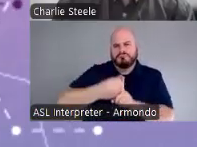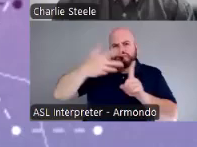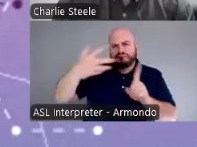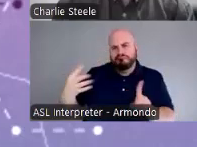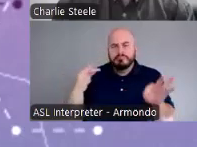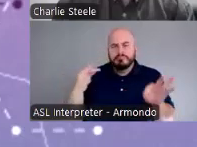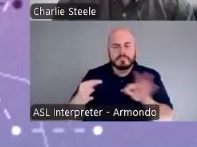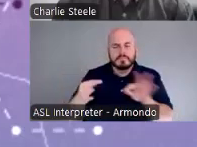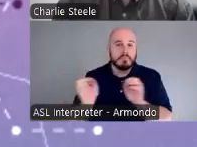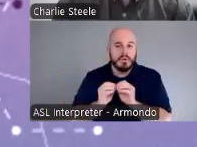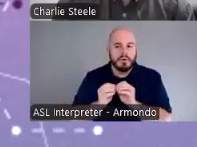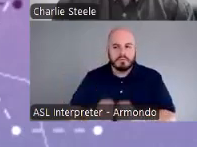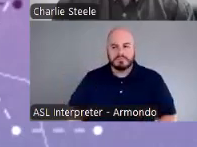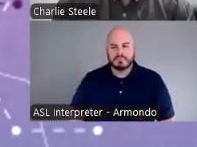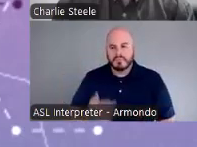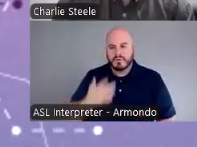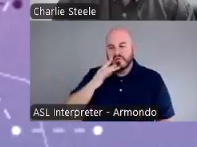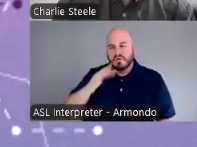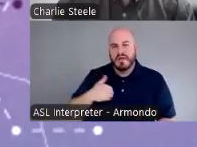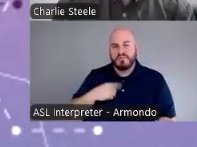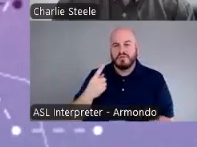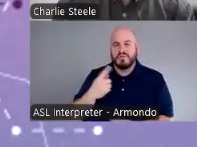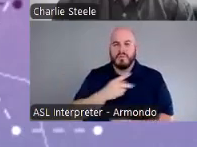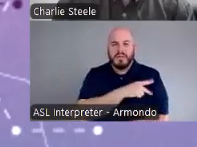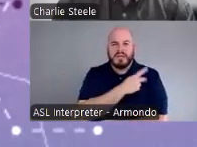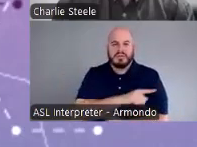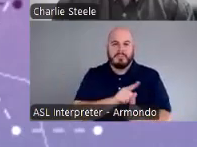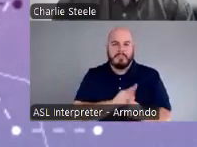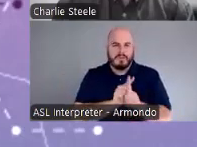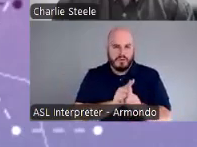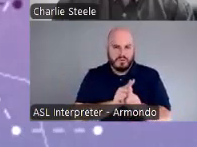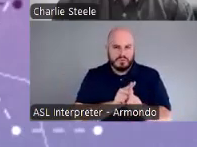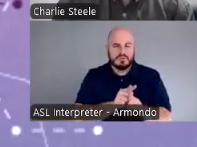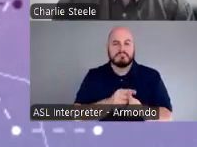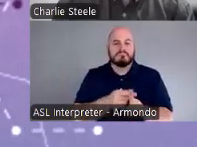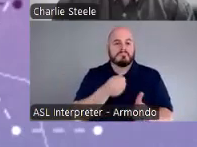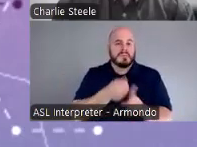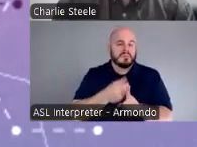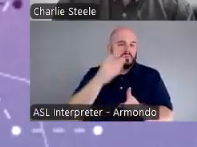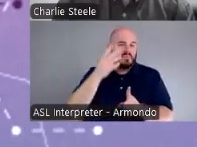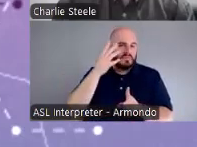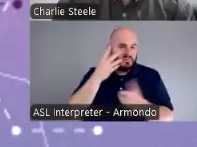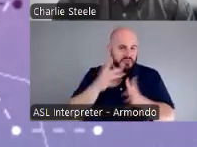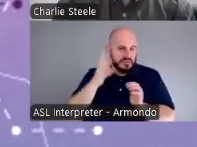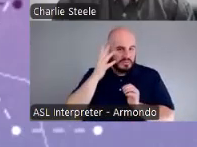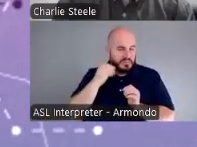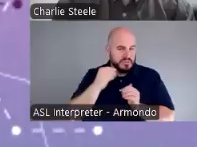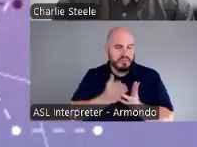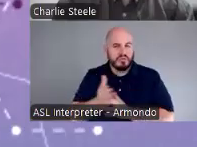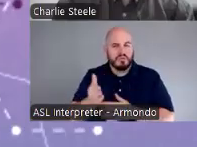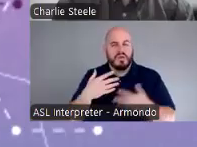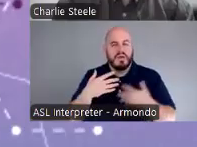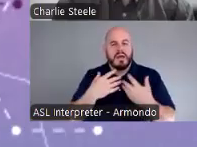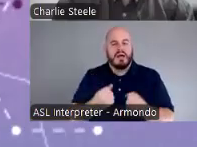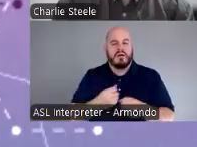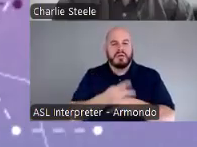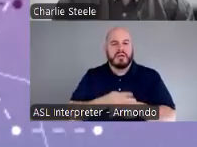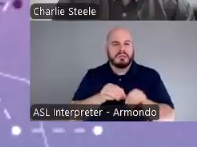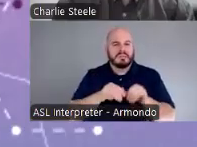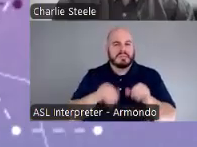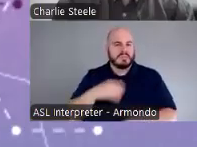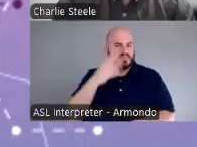very fortunate to have one of our patient mentors who has gone through the health system in Canada to give his own feedback as